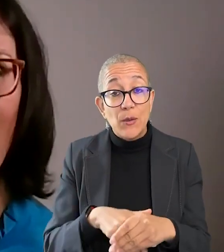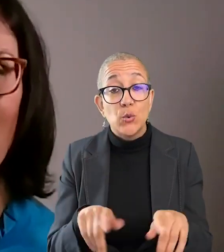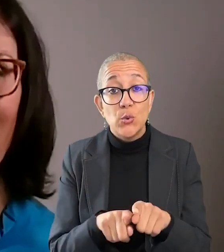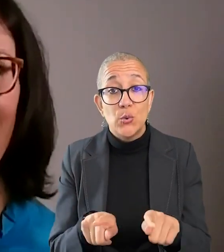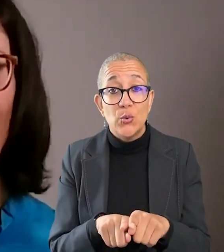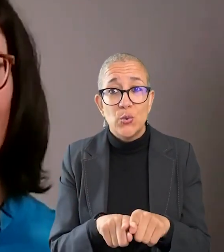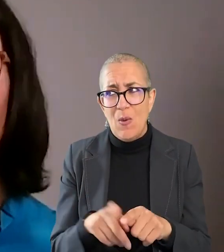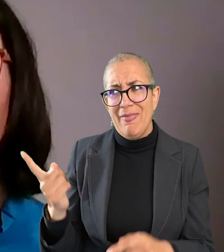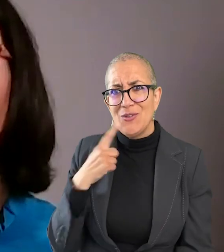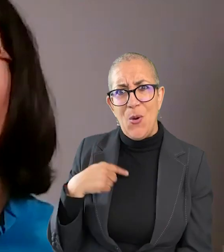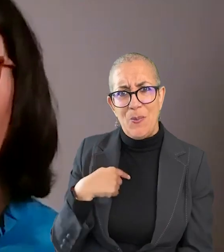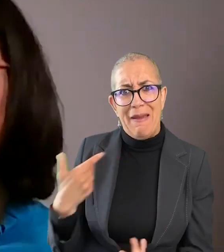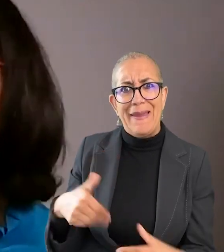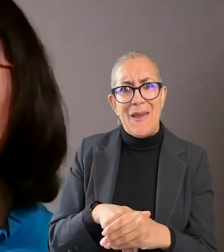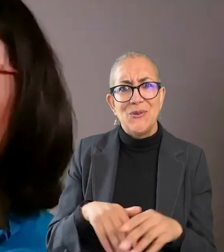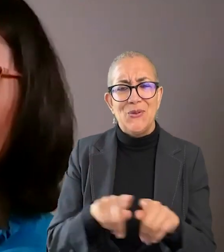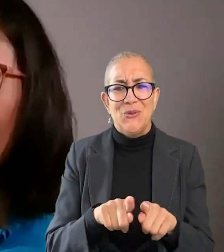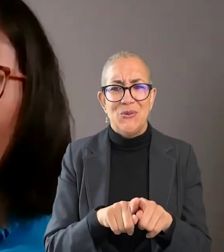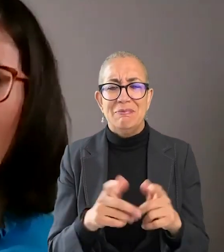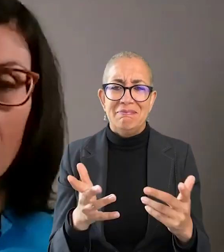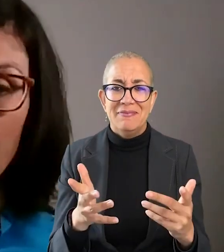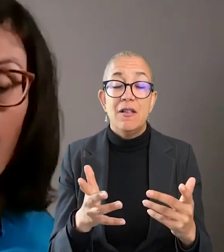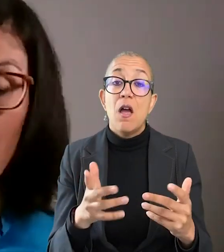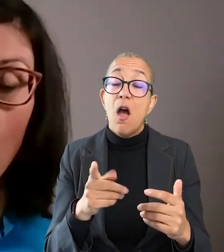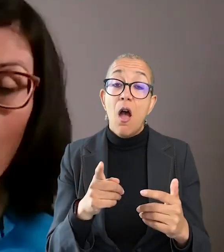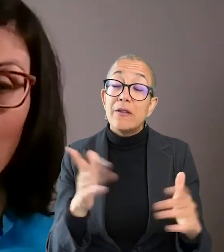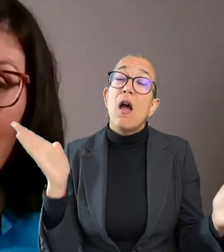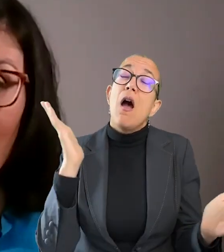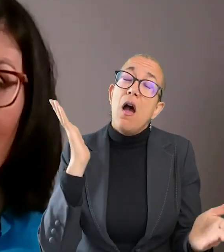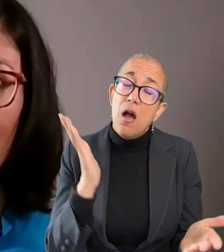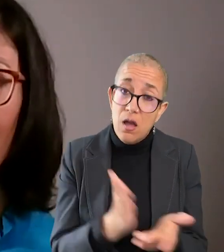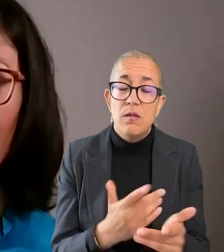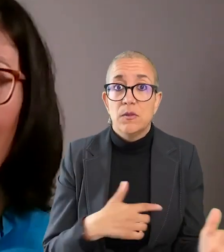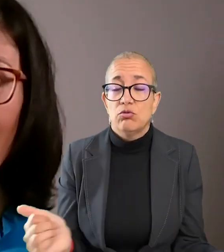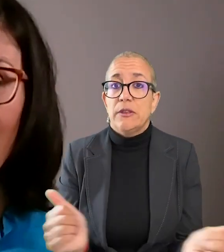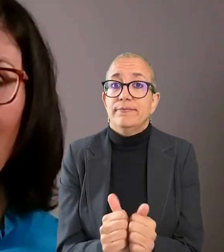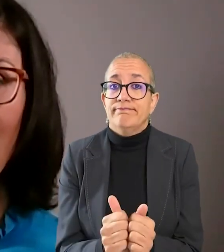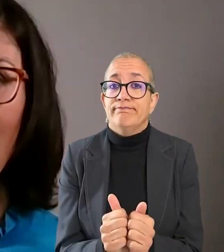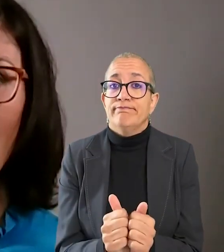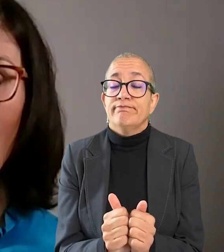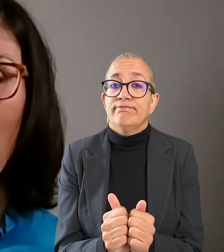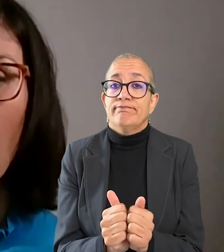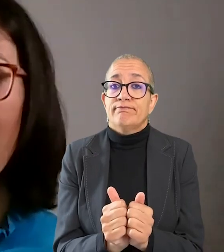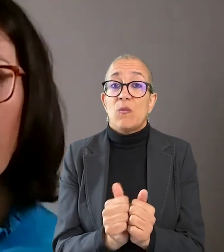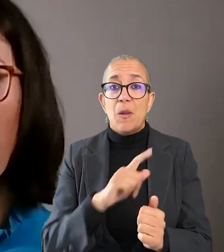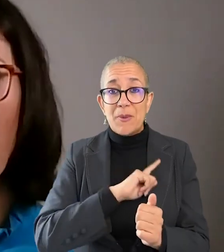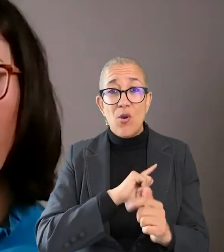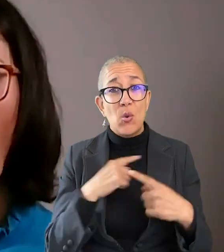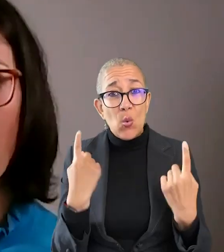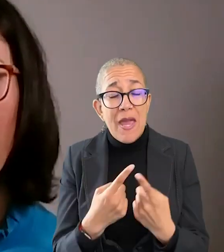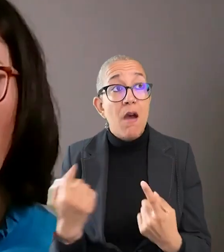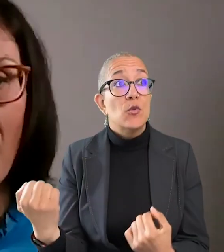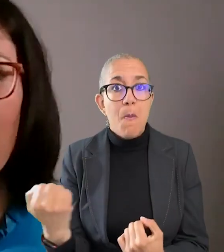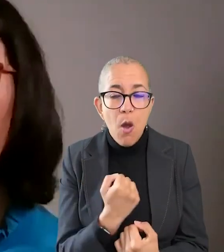do. You know, but even though, you know, and I couldn't agree more, because we are meant to be